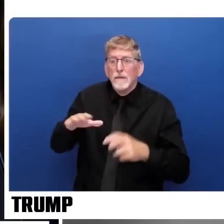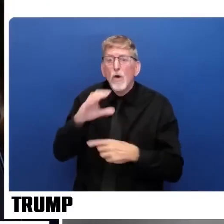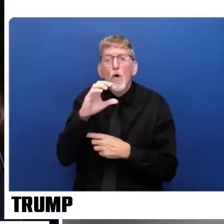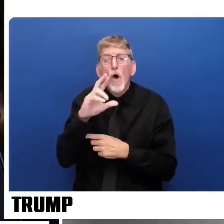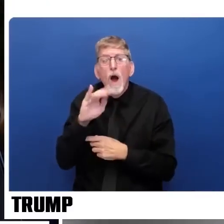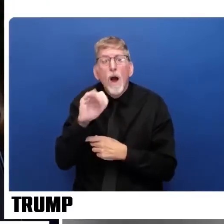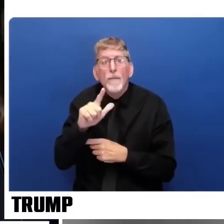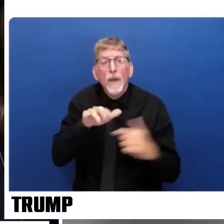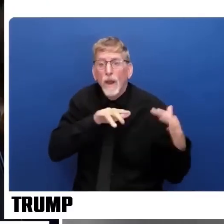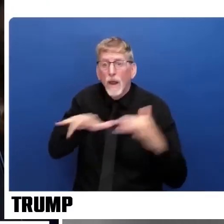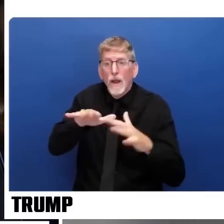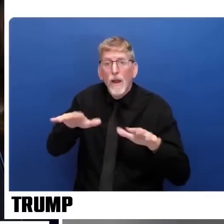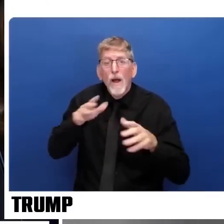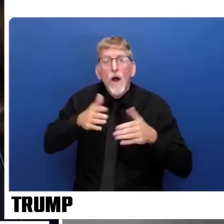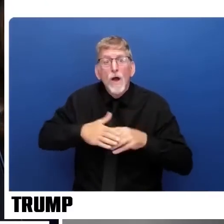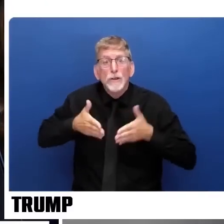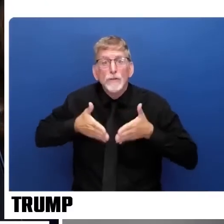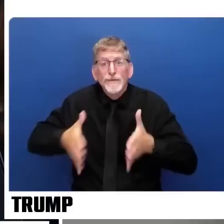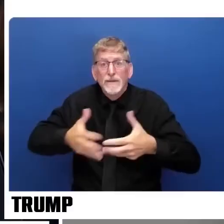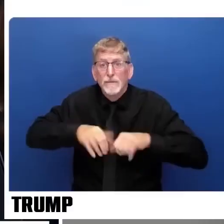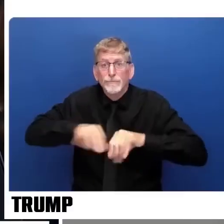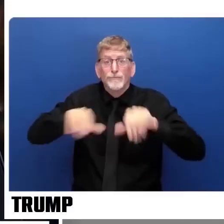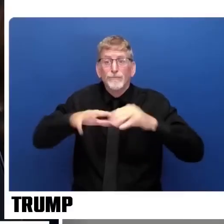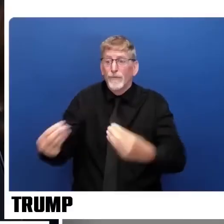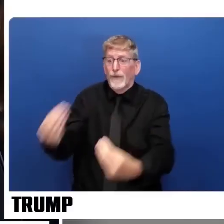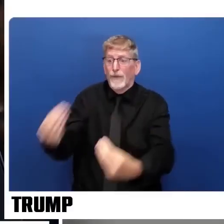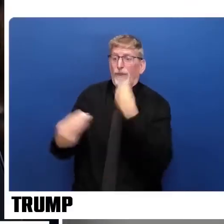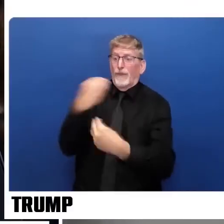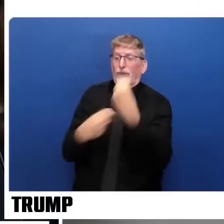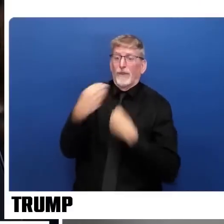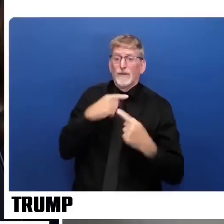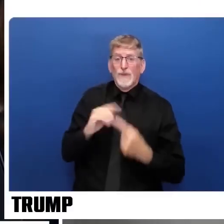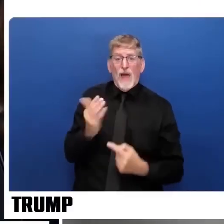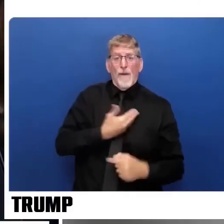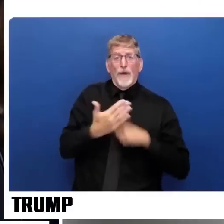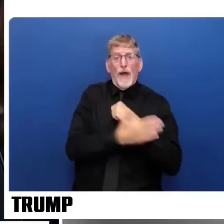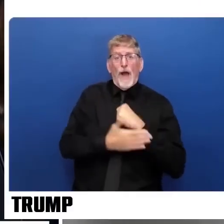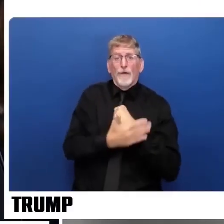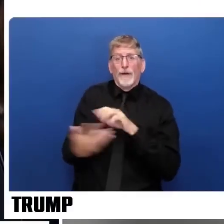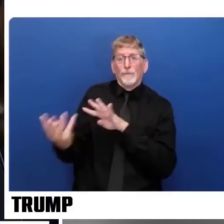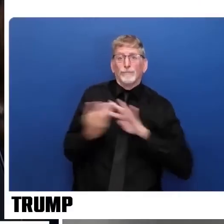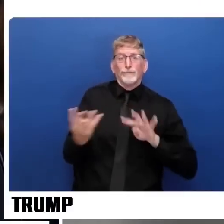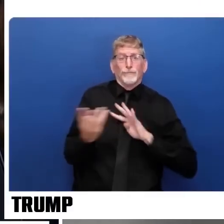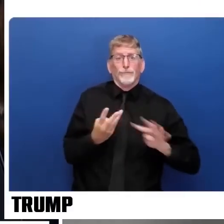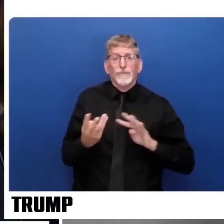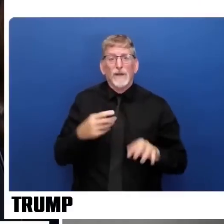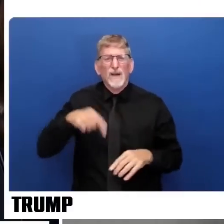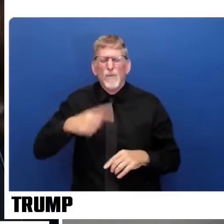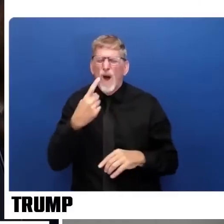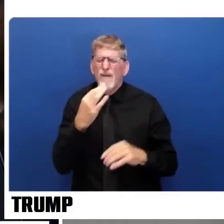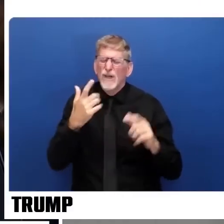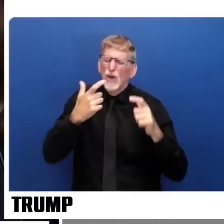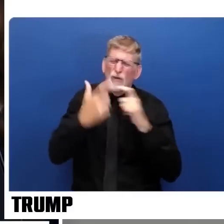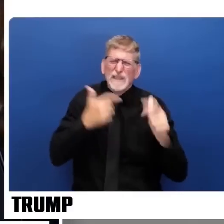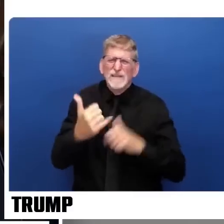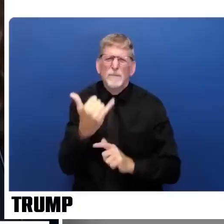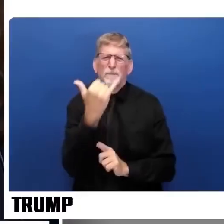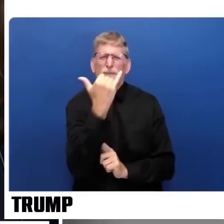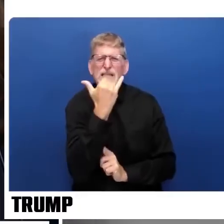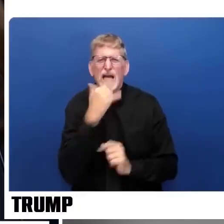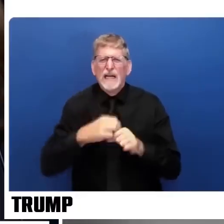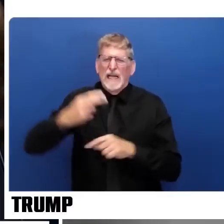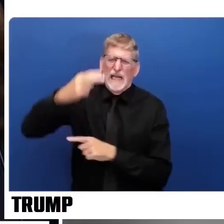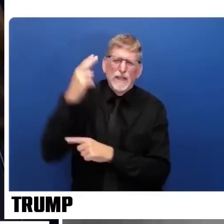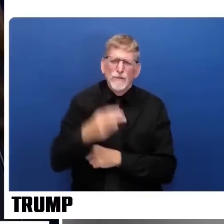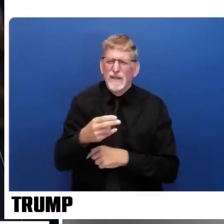to put into our country. And this will be one of the greatest mistakes in history for them to allow. And I think they probably